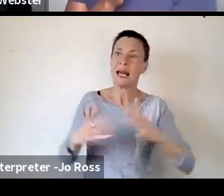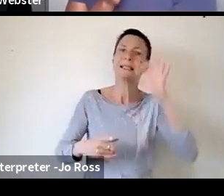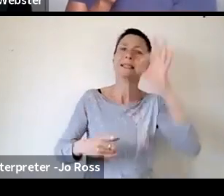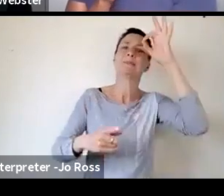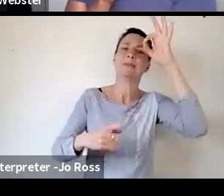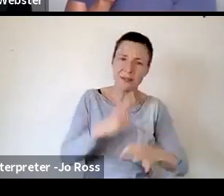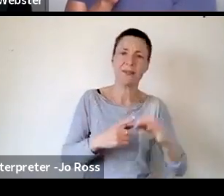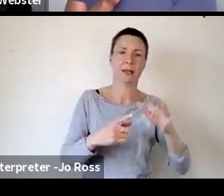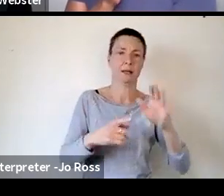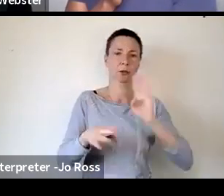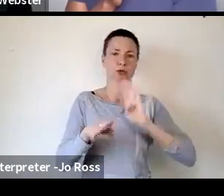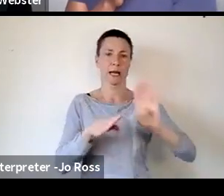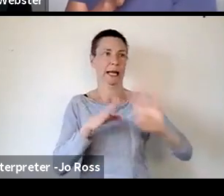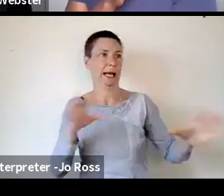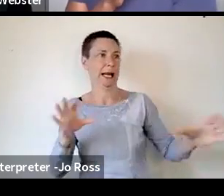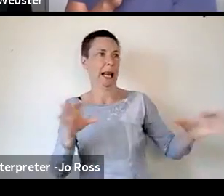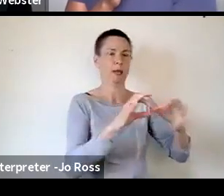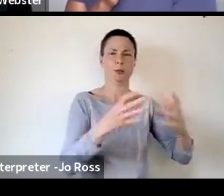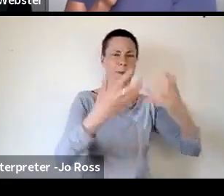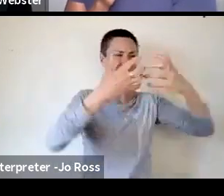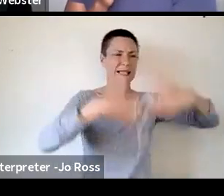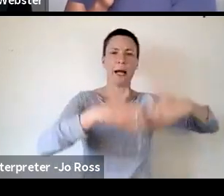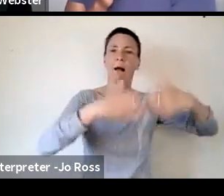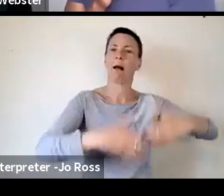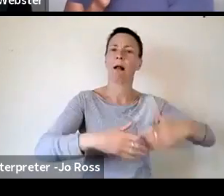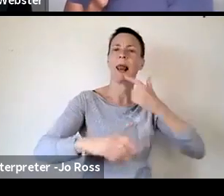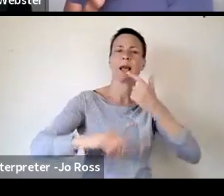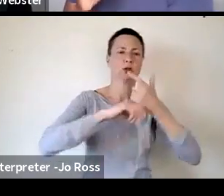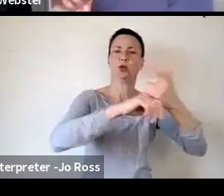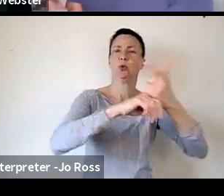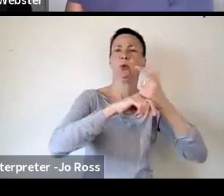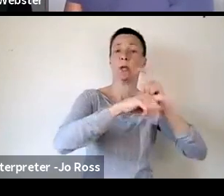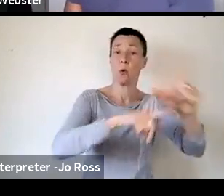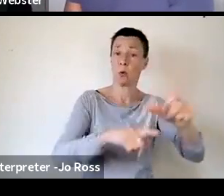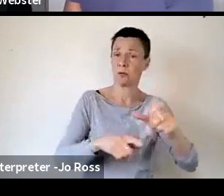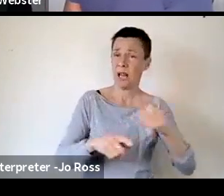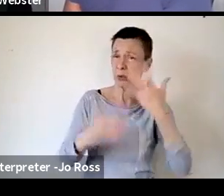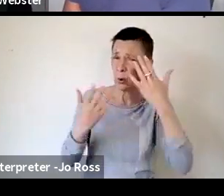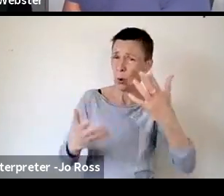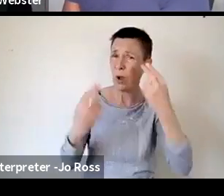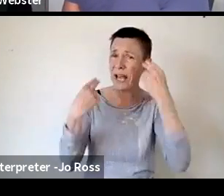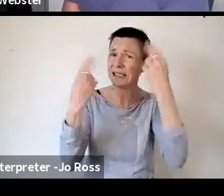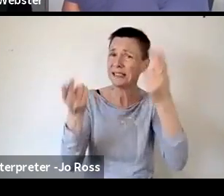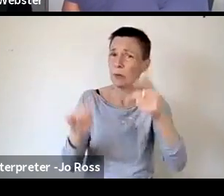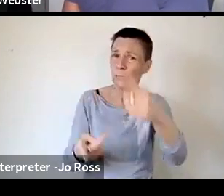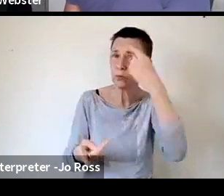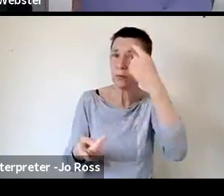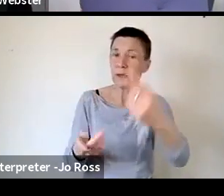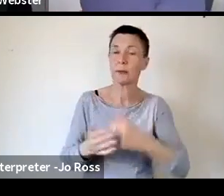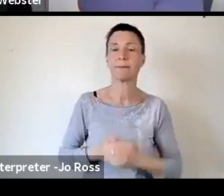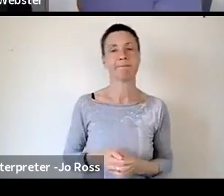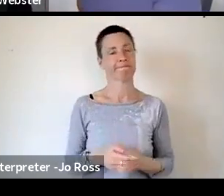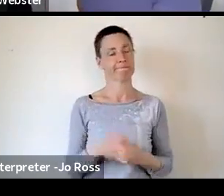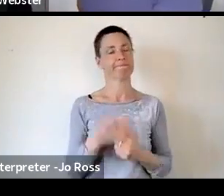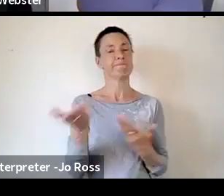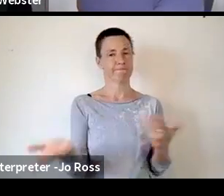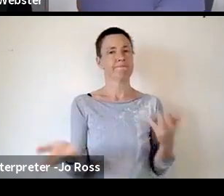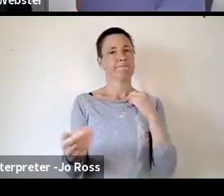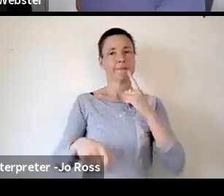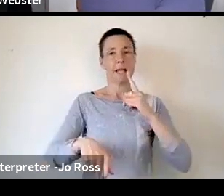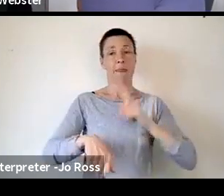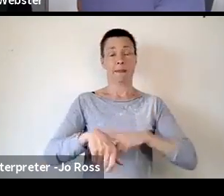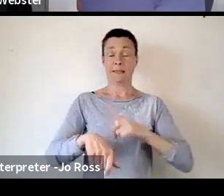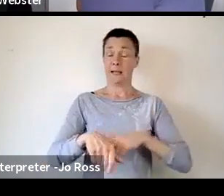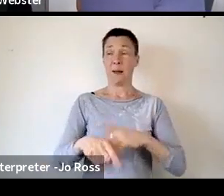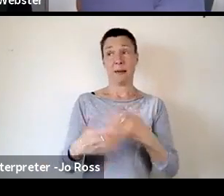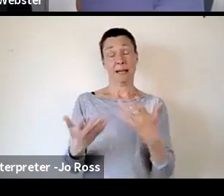to something technical, perhaps like a shooting course. I don't know. Adeel, what do you think about that? It's really, the timing of this is uncanny,